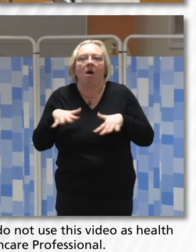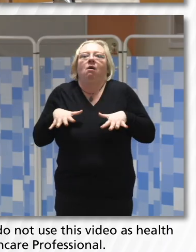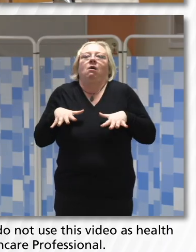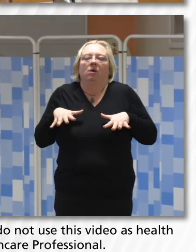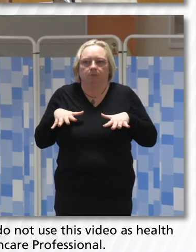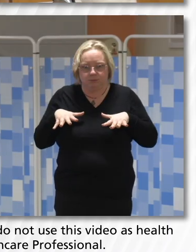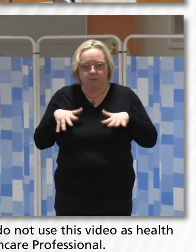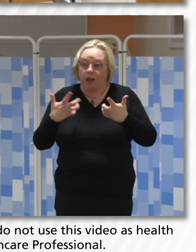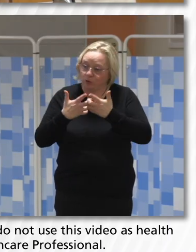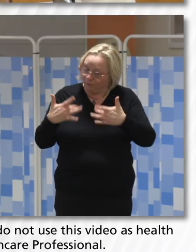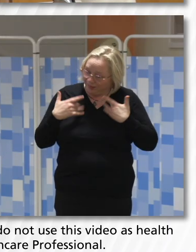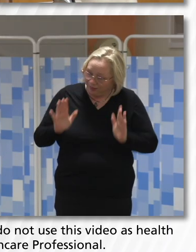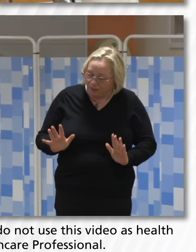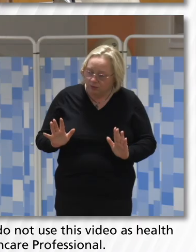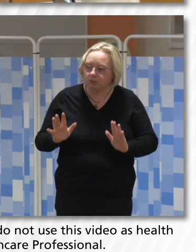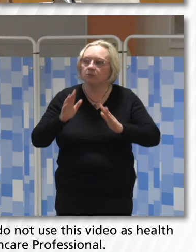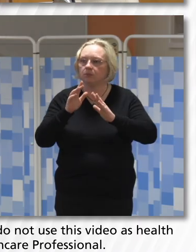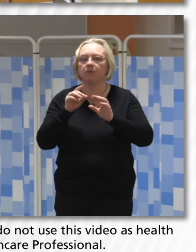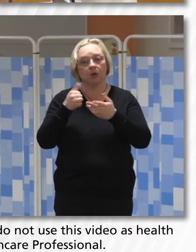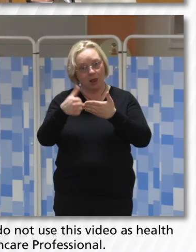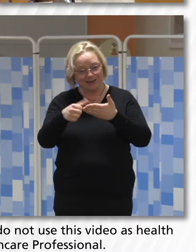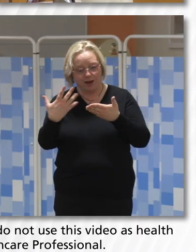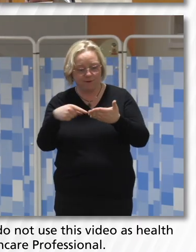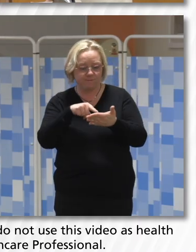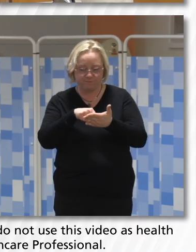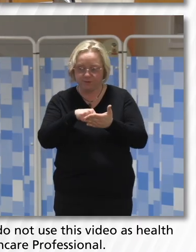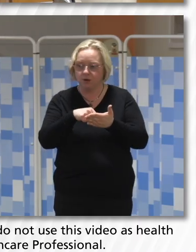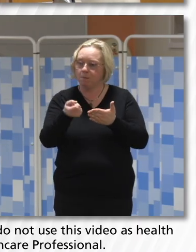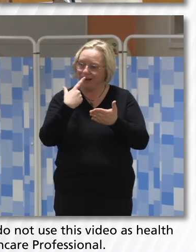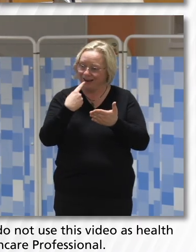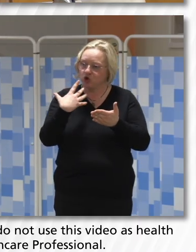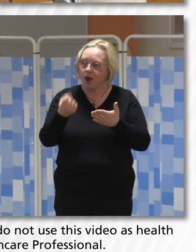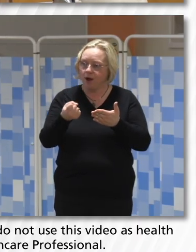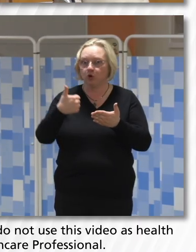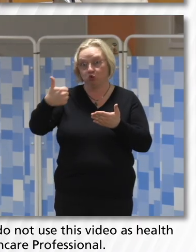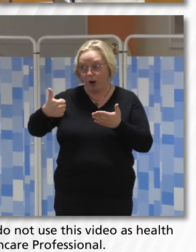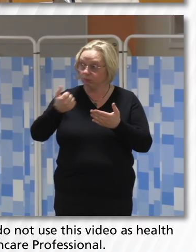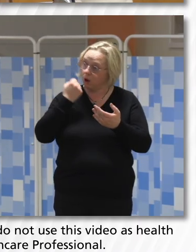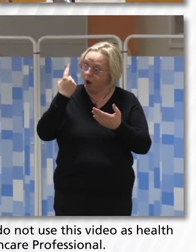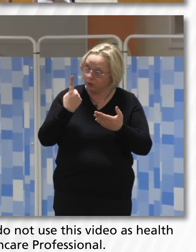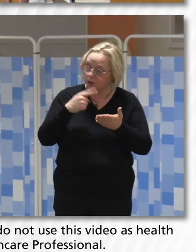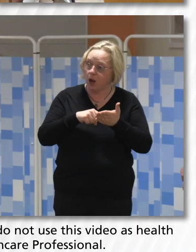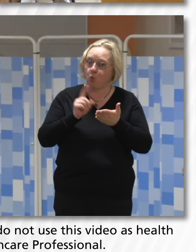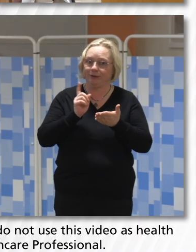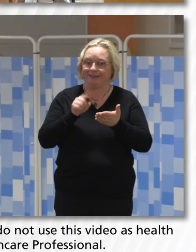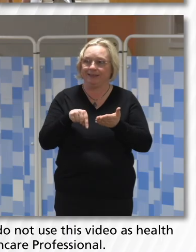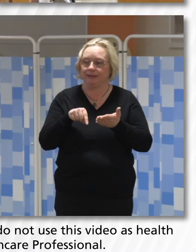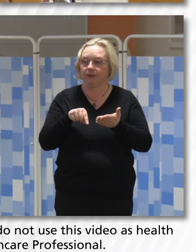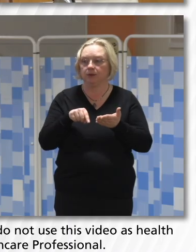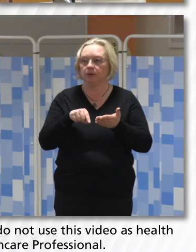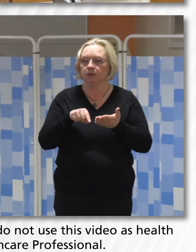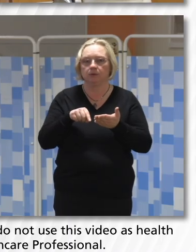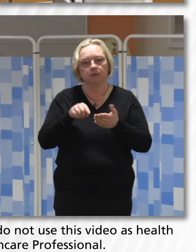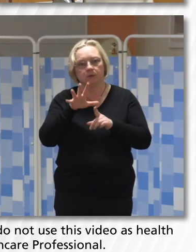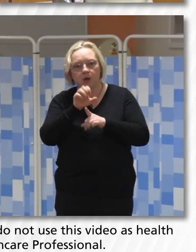How are they feeling? If they've got the letter in front of them and they've got the medication, great. Do they understand what's happening, what